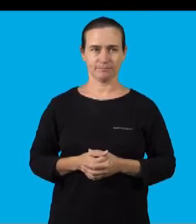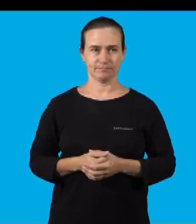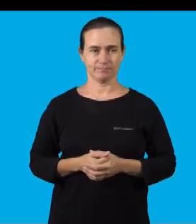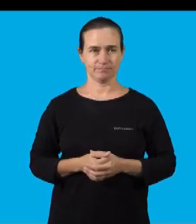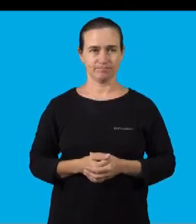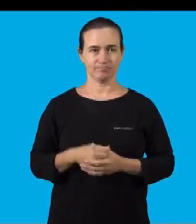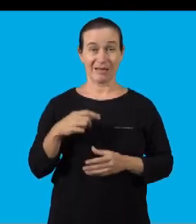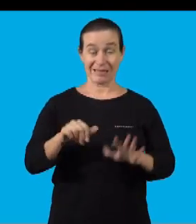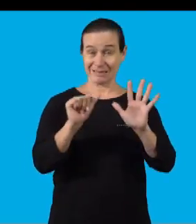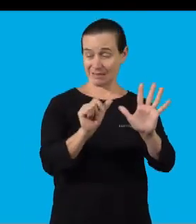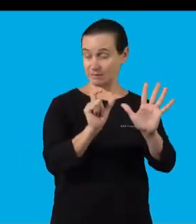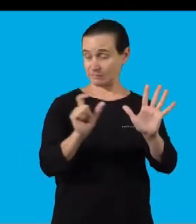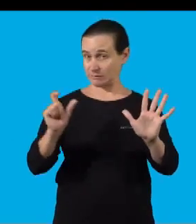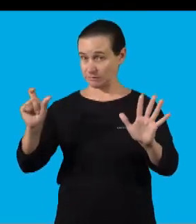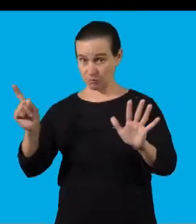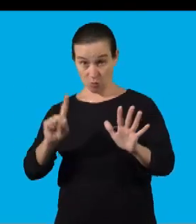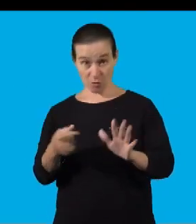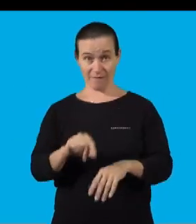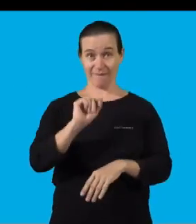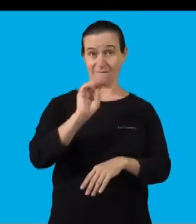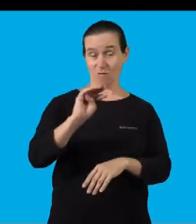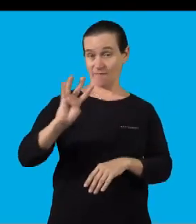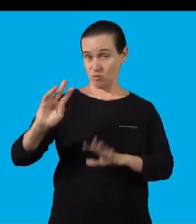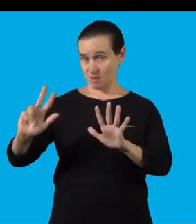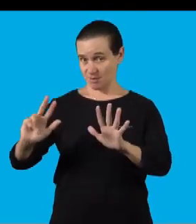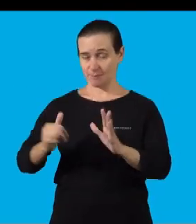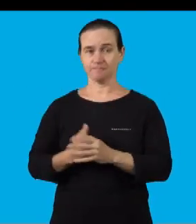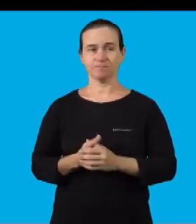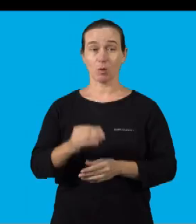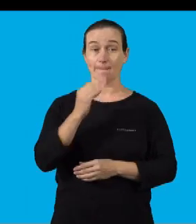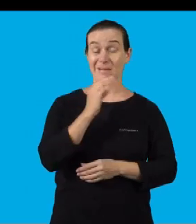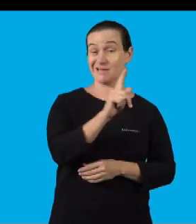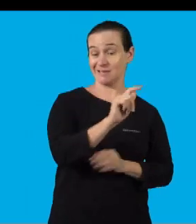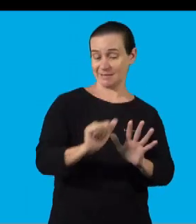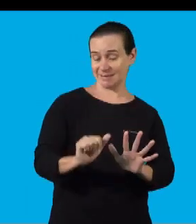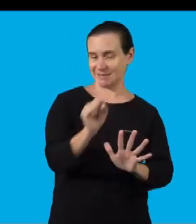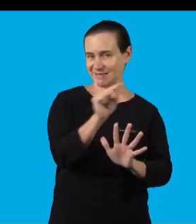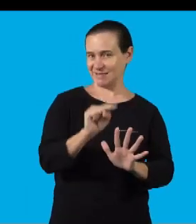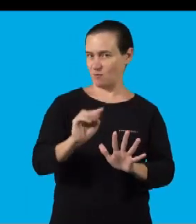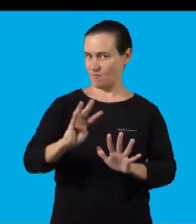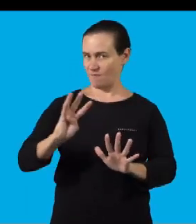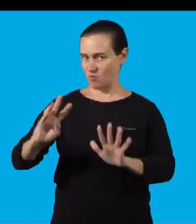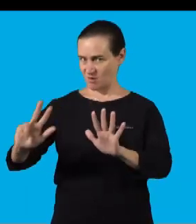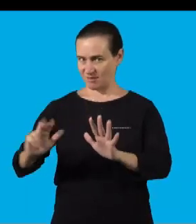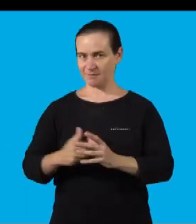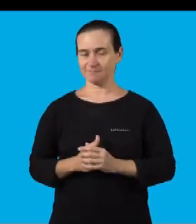also told that the sixth term is 448. So T6 is equals